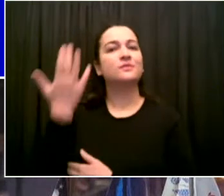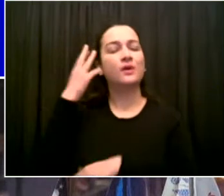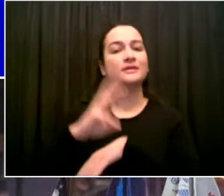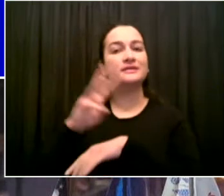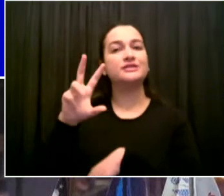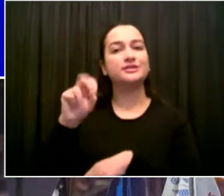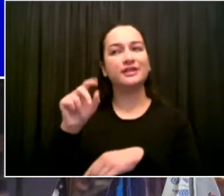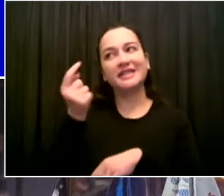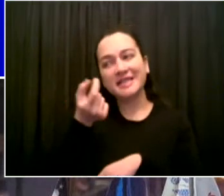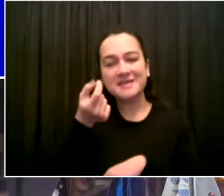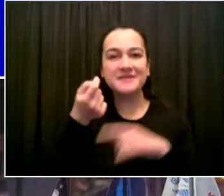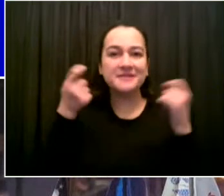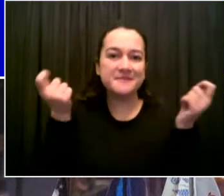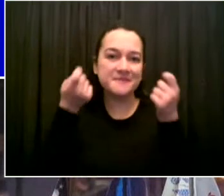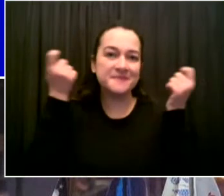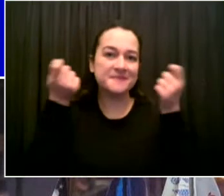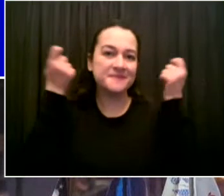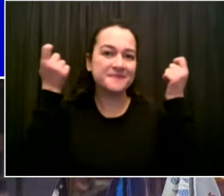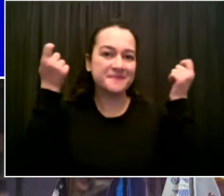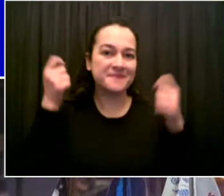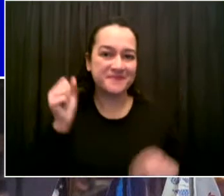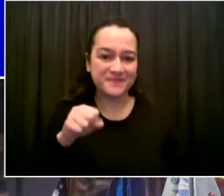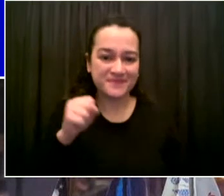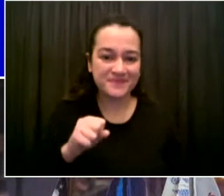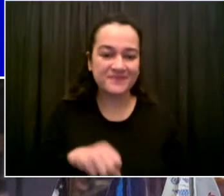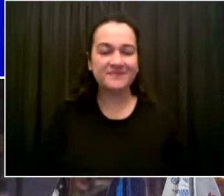amazing Irish Americans in this